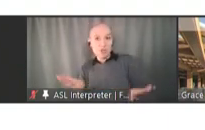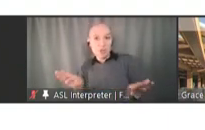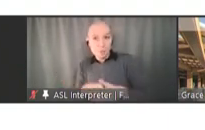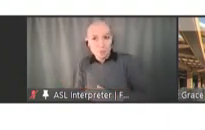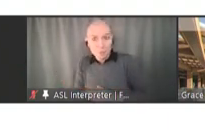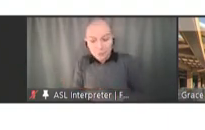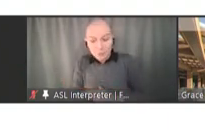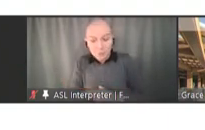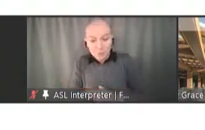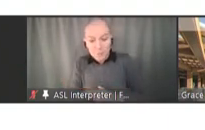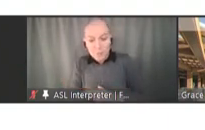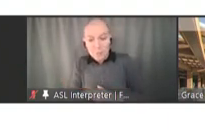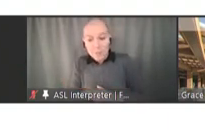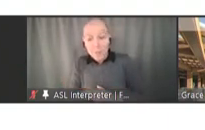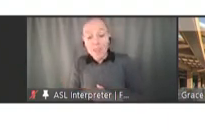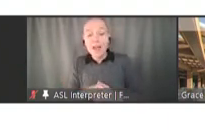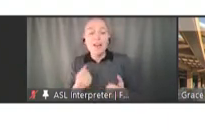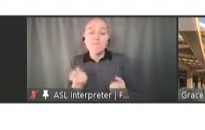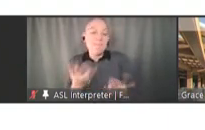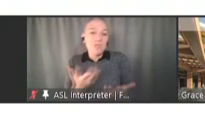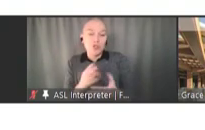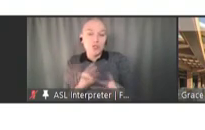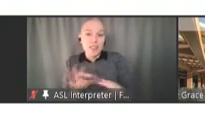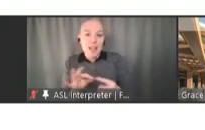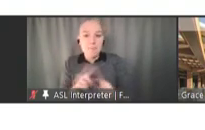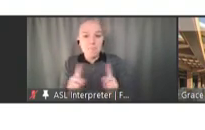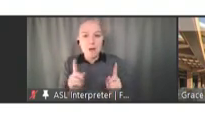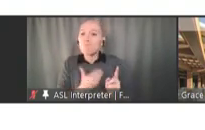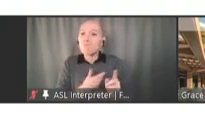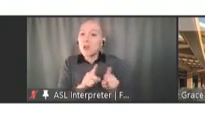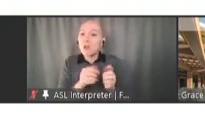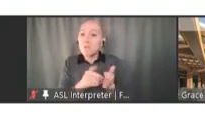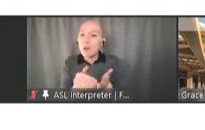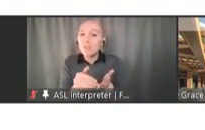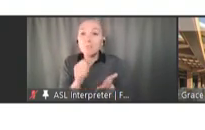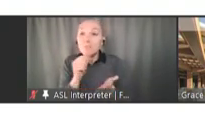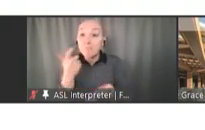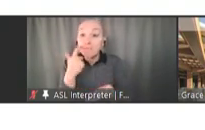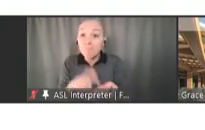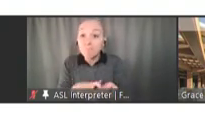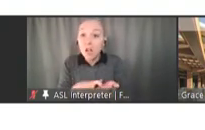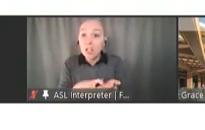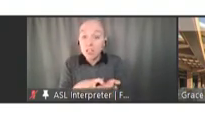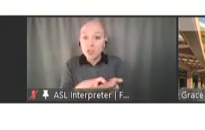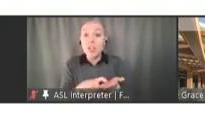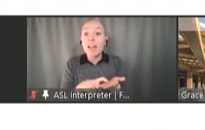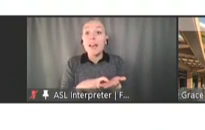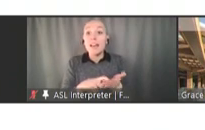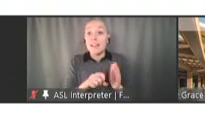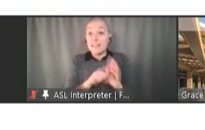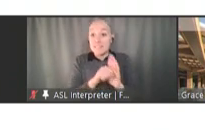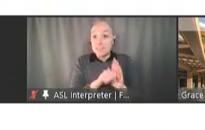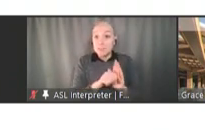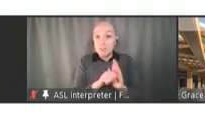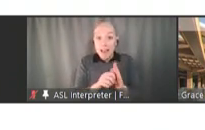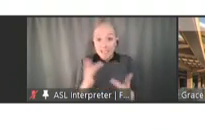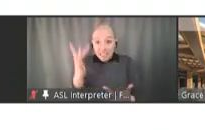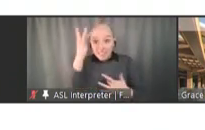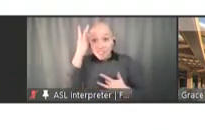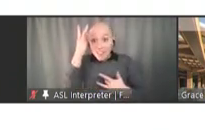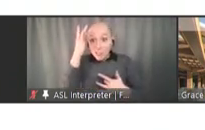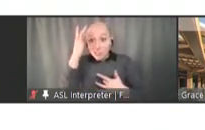also don't acknowledge that symptomatic infection can be significant to individuals. And